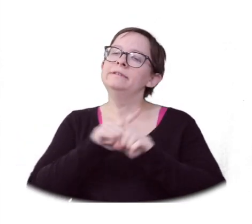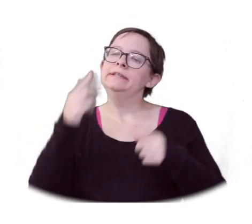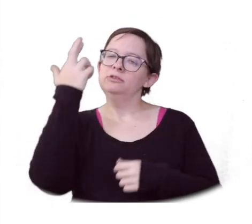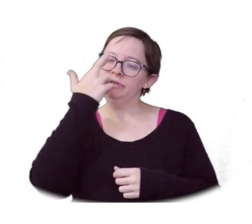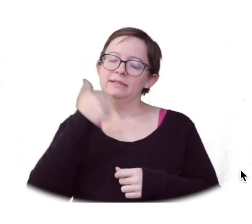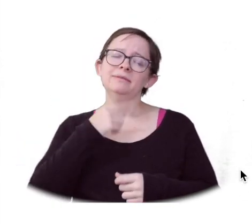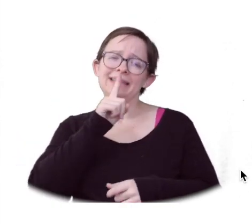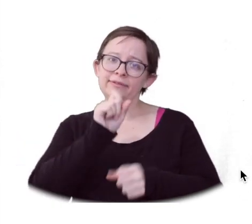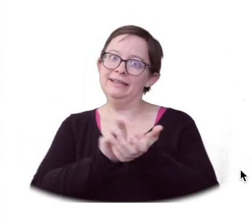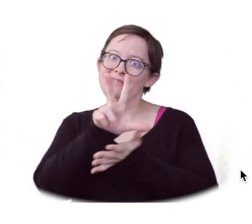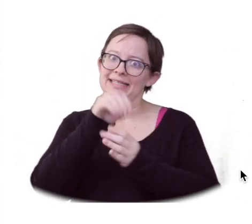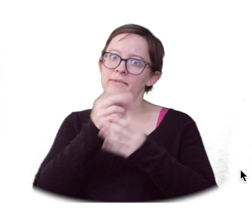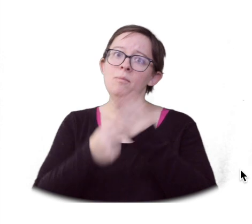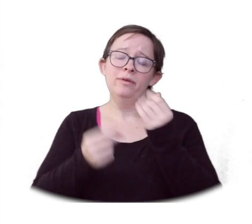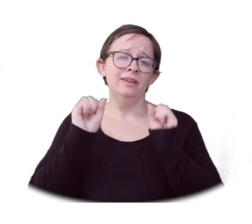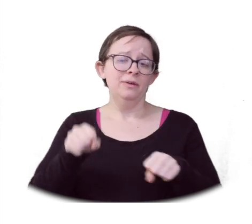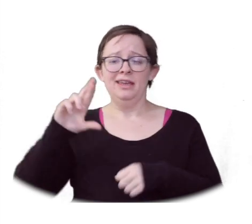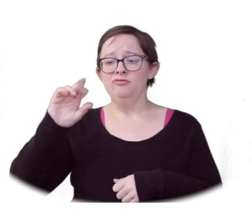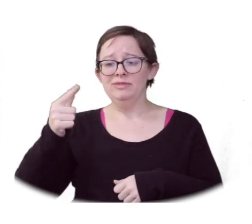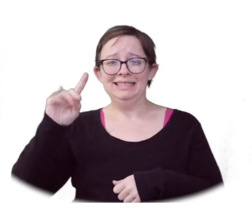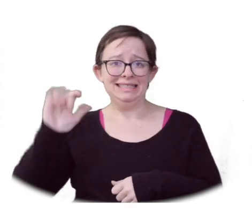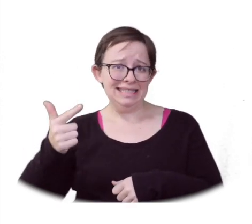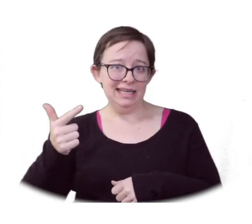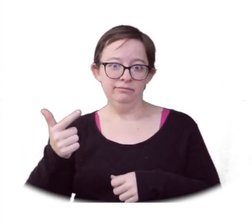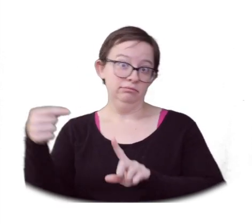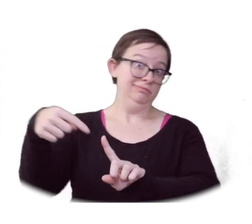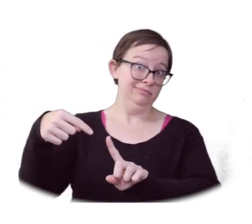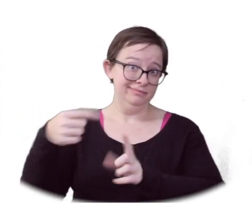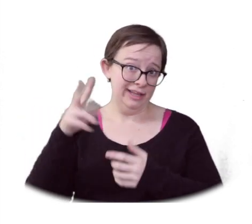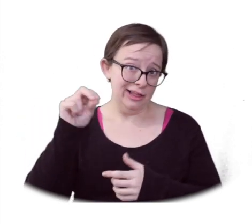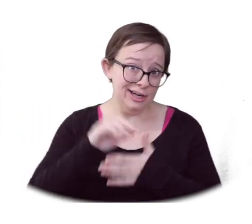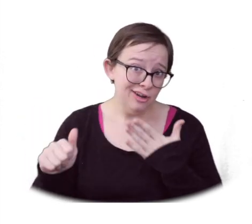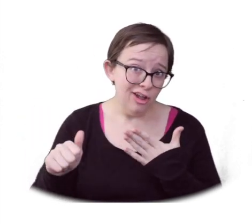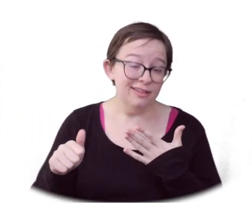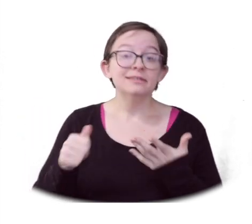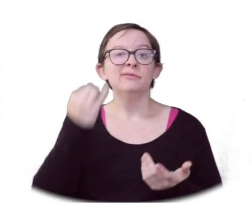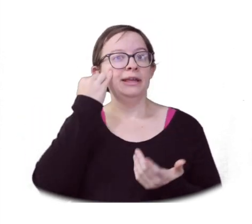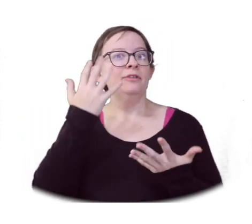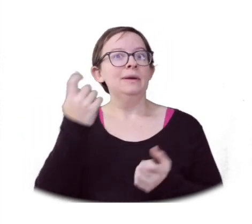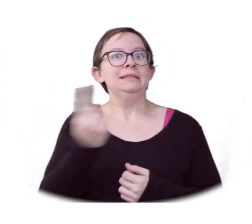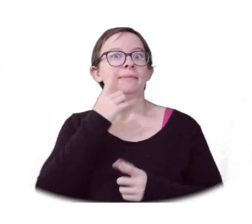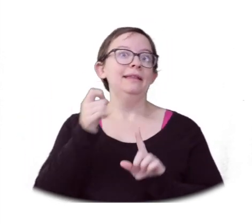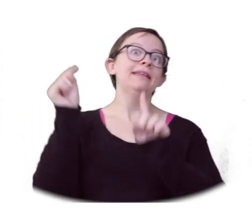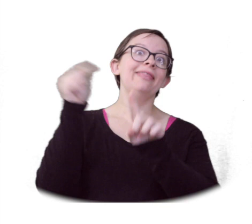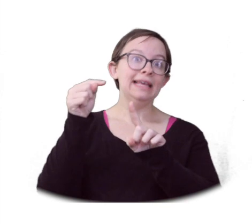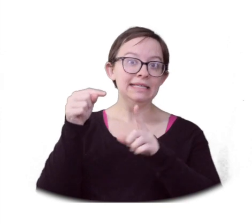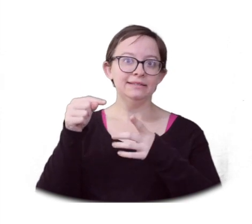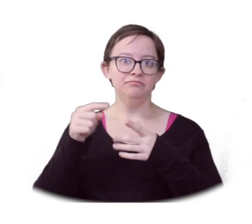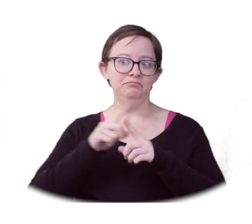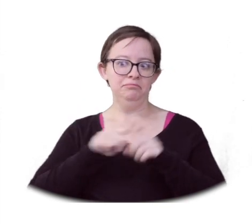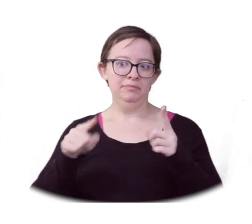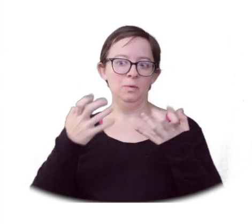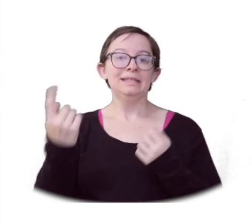them both for different reasons, so I would definitely invest in both. You can get ring slings, like I said here, $30. And if you want something like